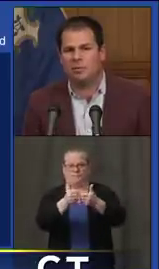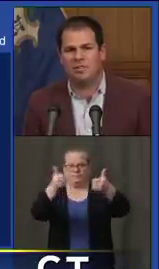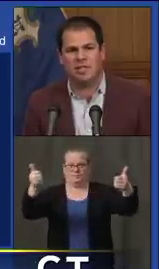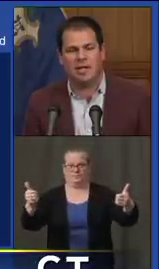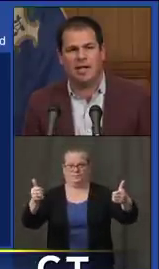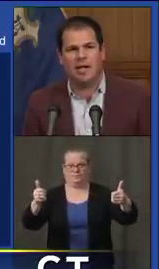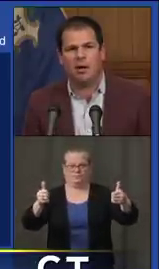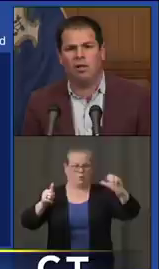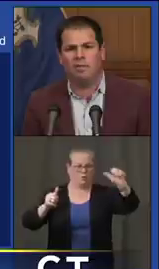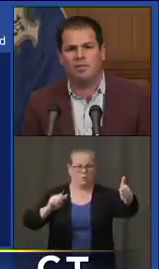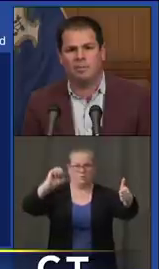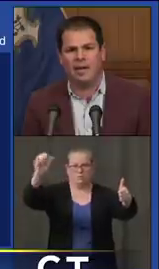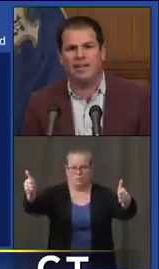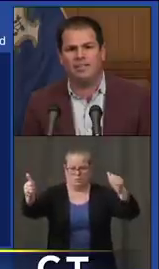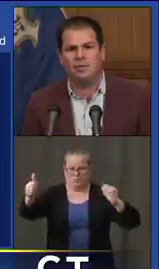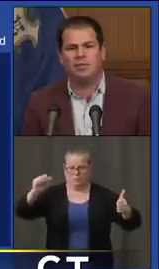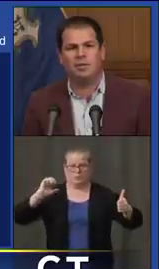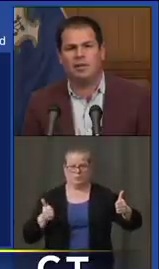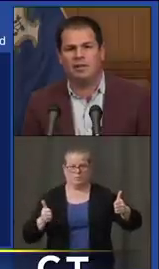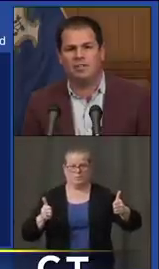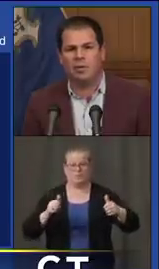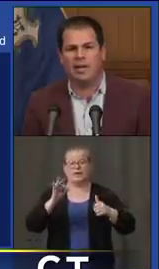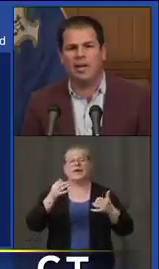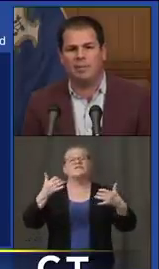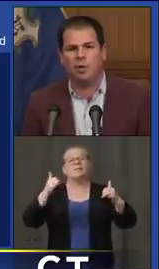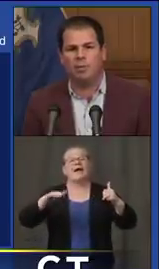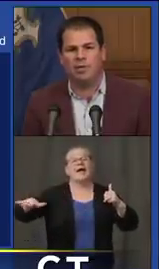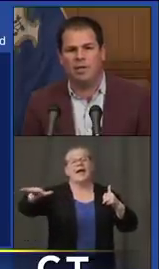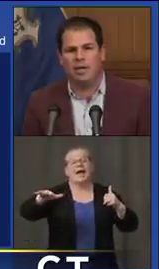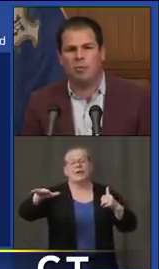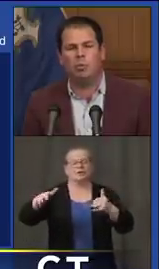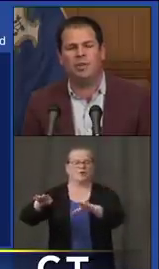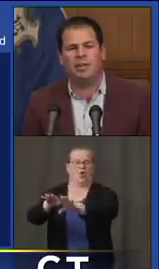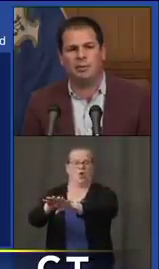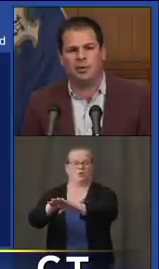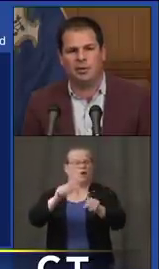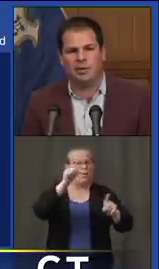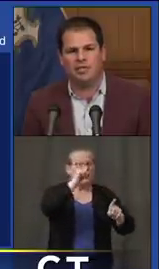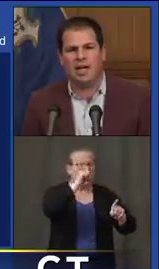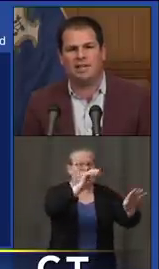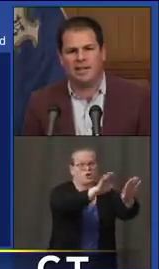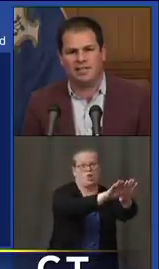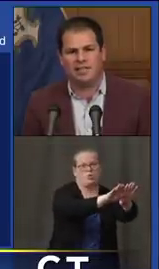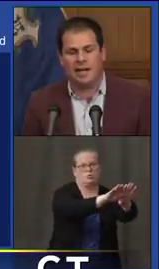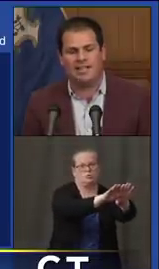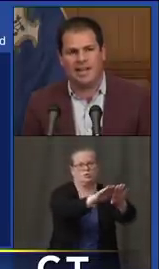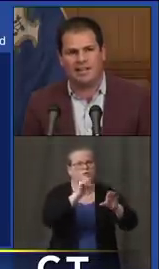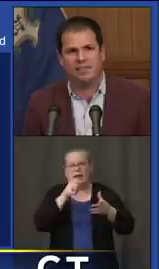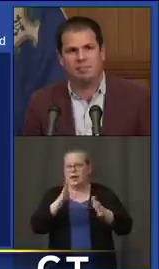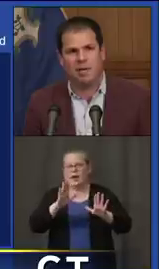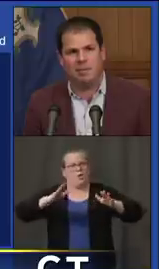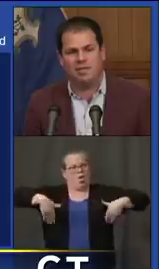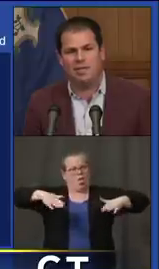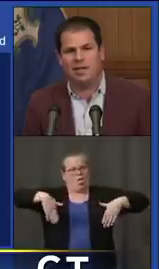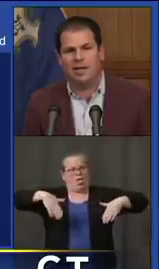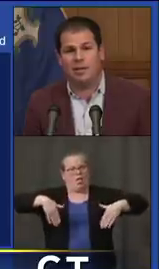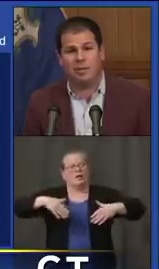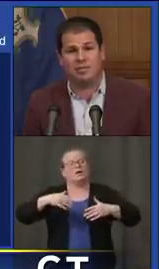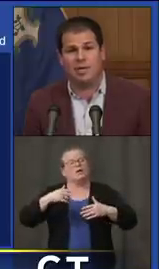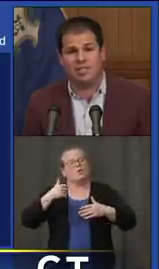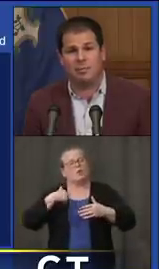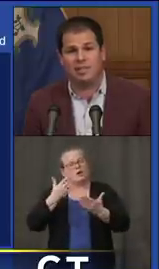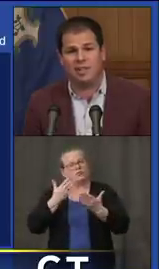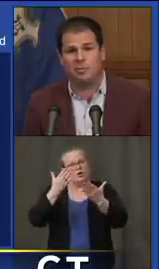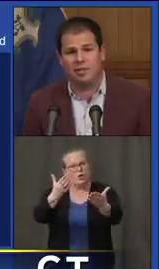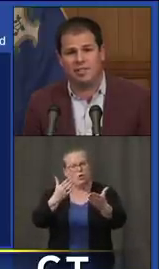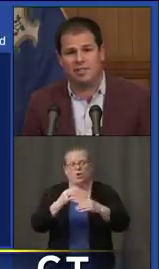dance floors, all of those amenities or additional areas cannot be open. And we're really going to encourage contactless payment at